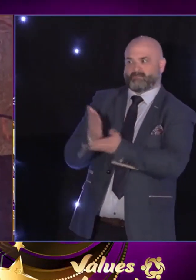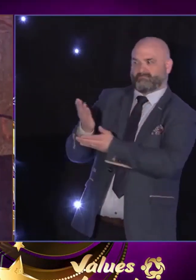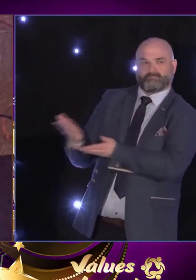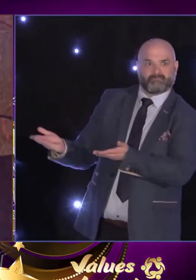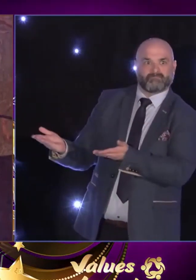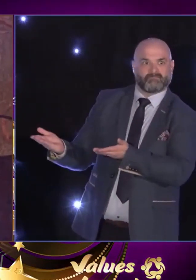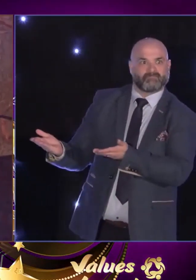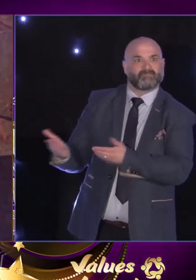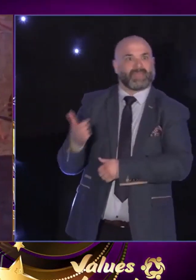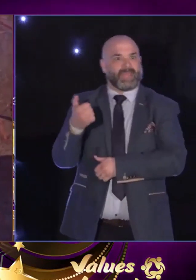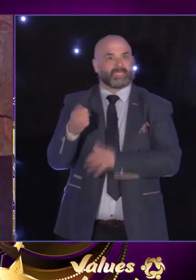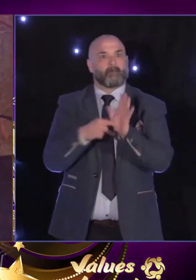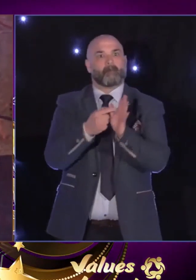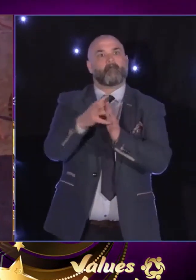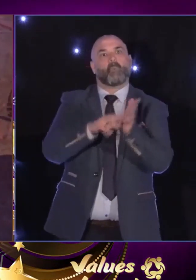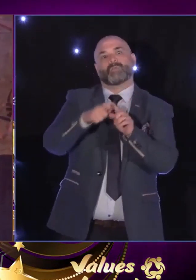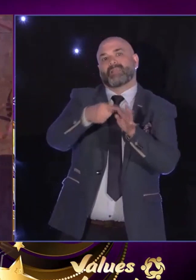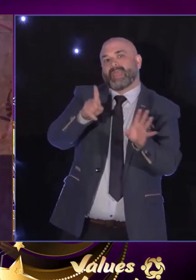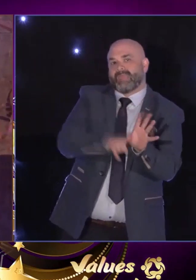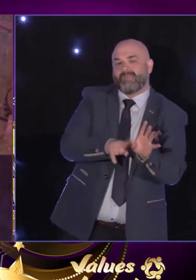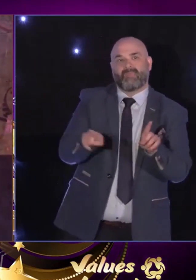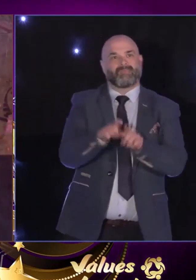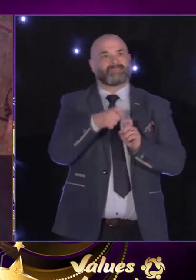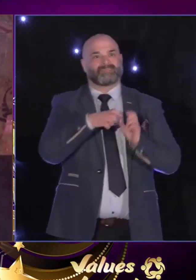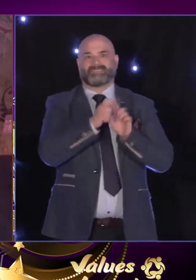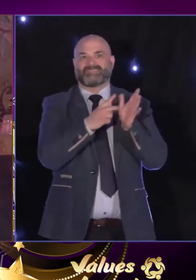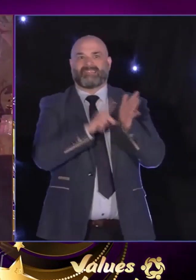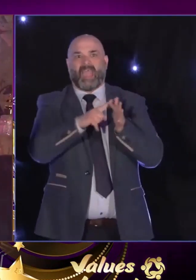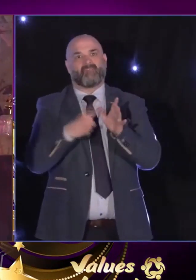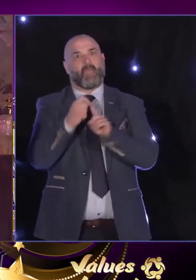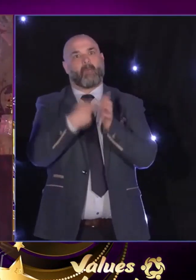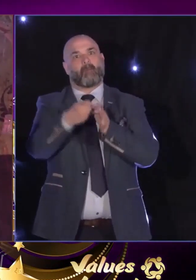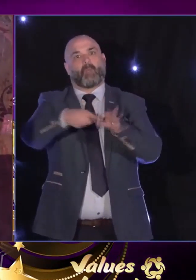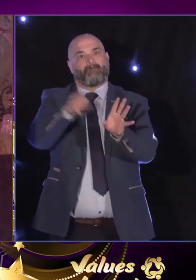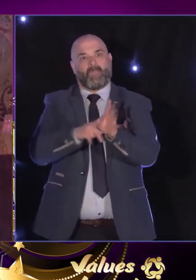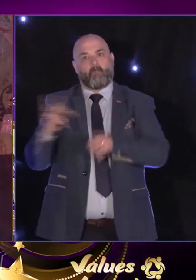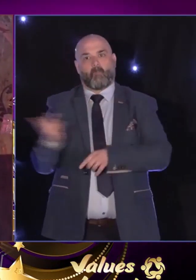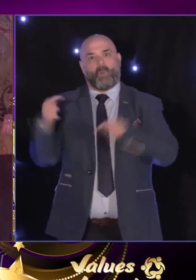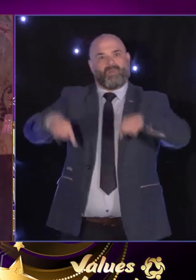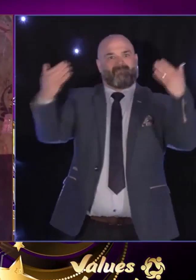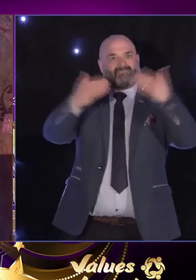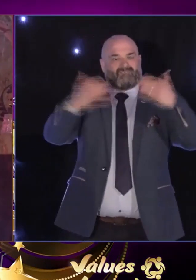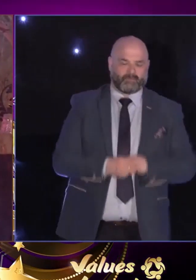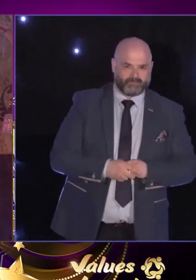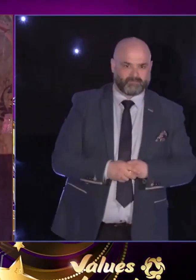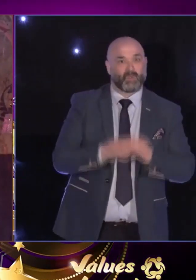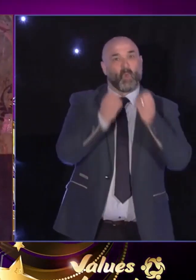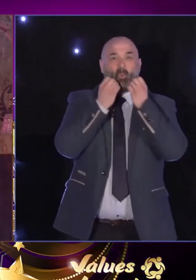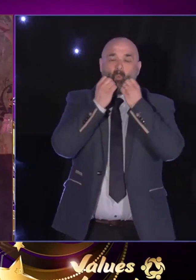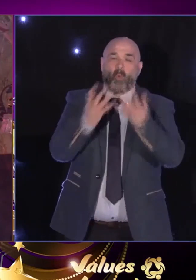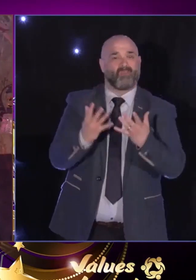is Alicia Morsley and also Dave Appleby, who are here with us tonight. It is